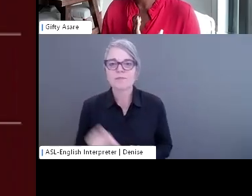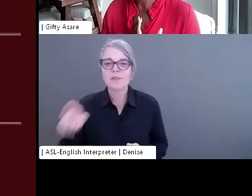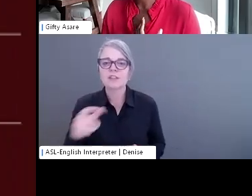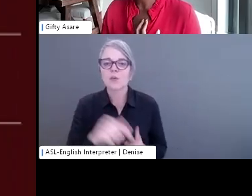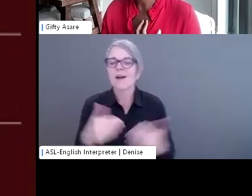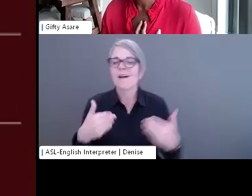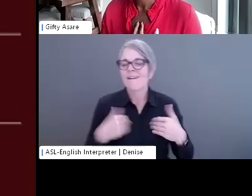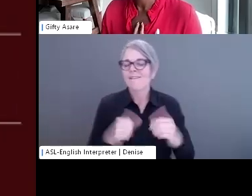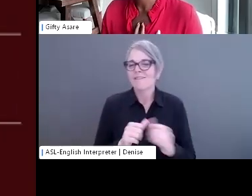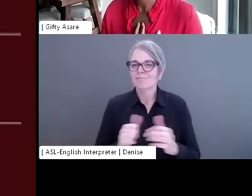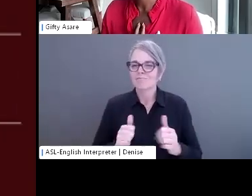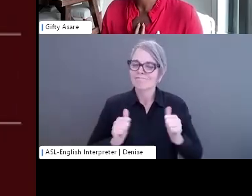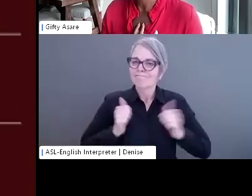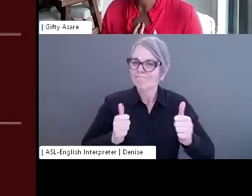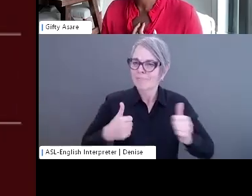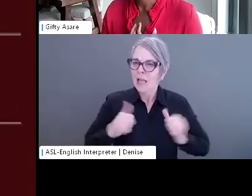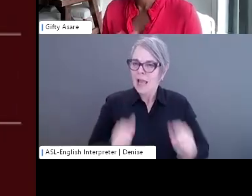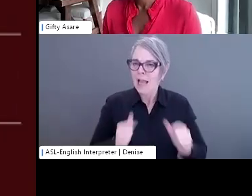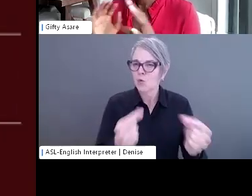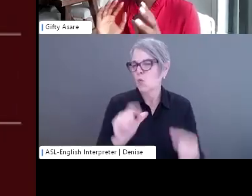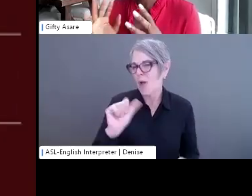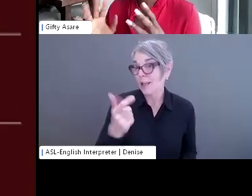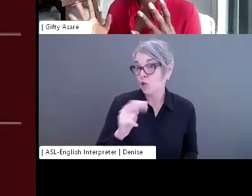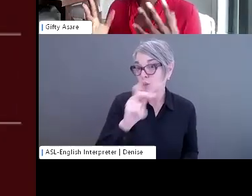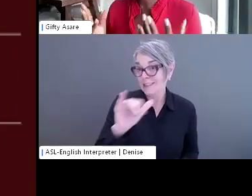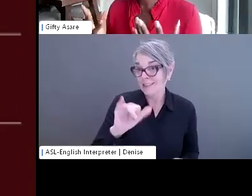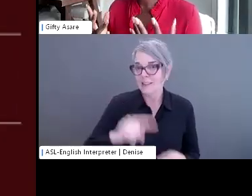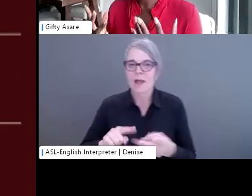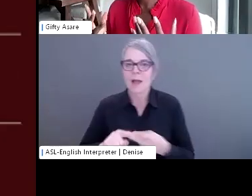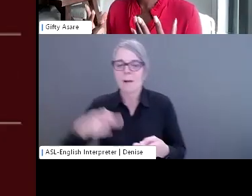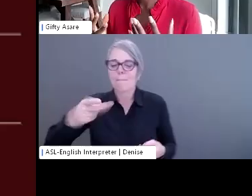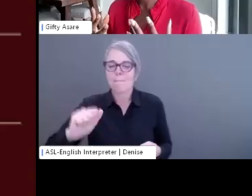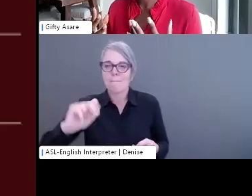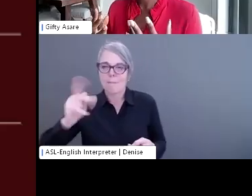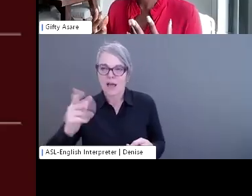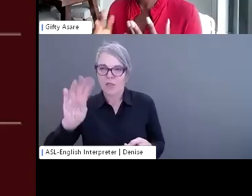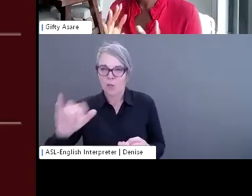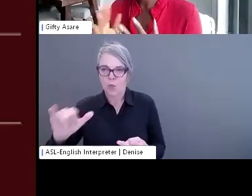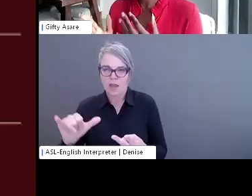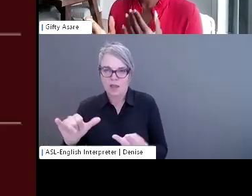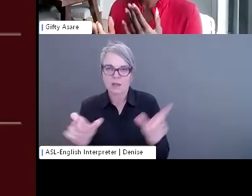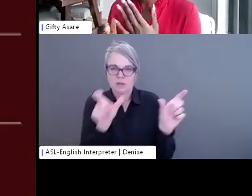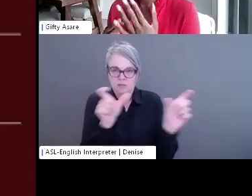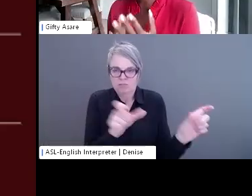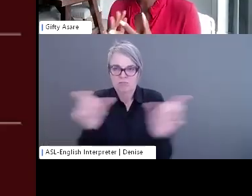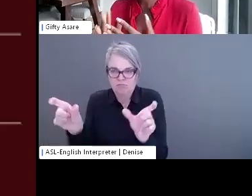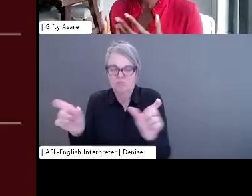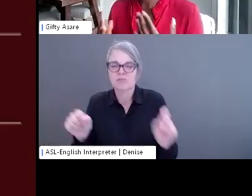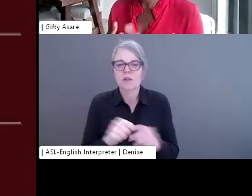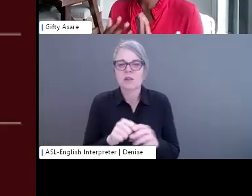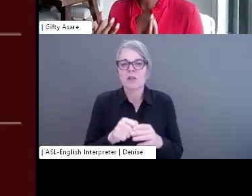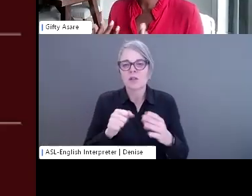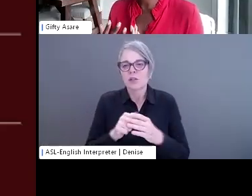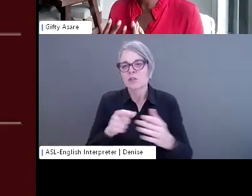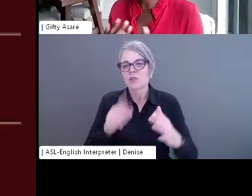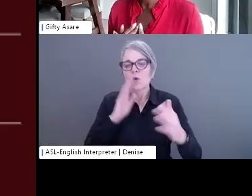there's pathways. And the hope score, essentially an individual scores between 40 and